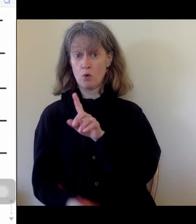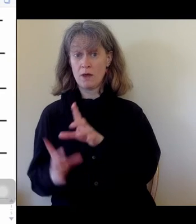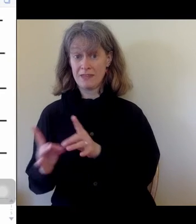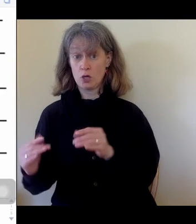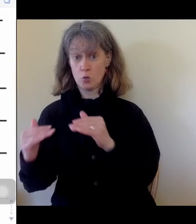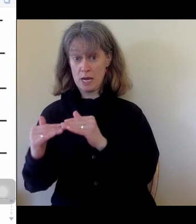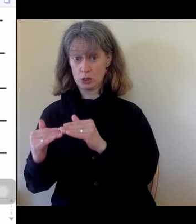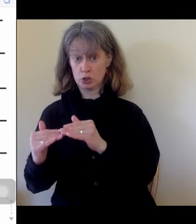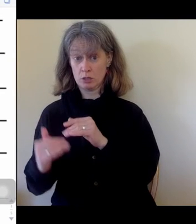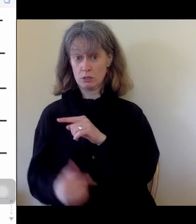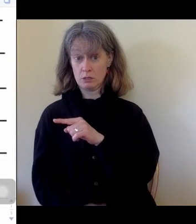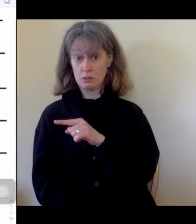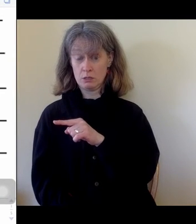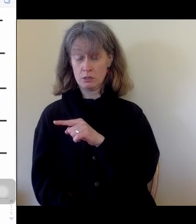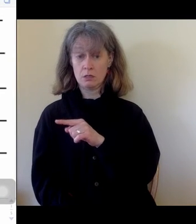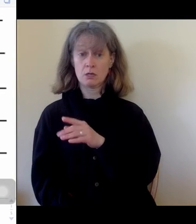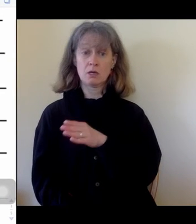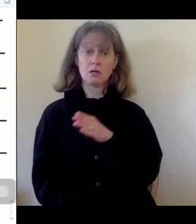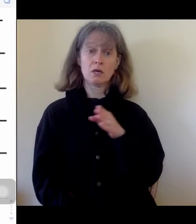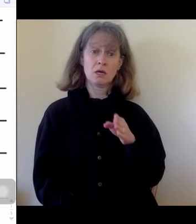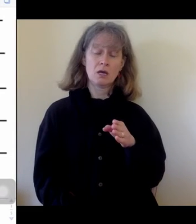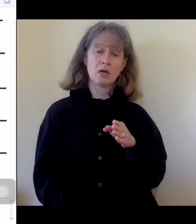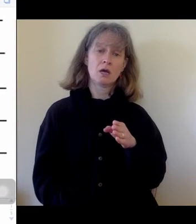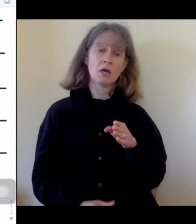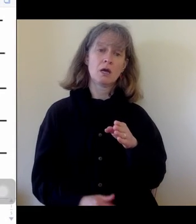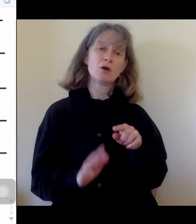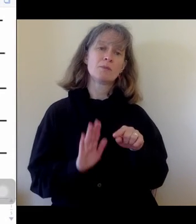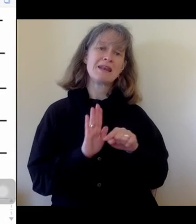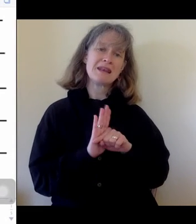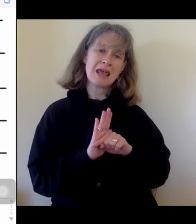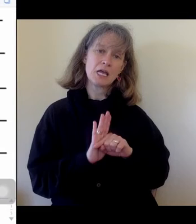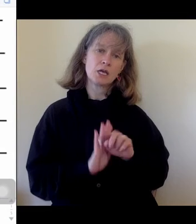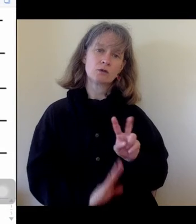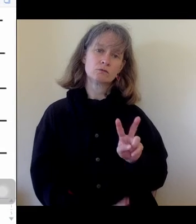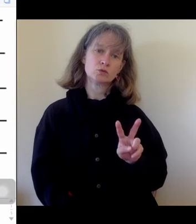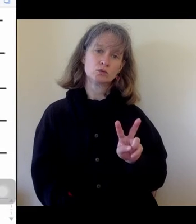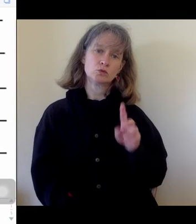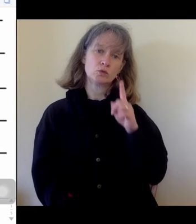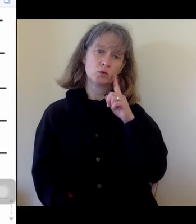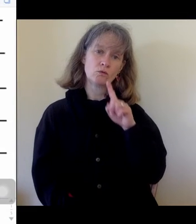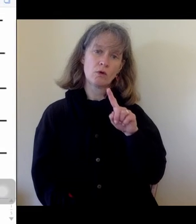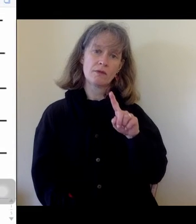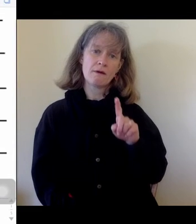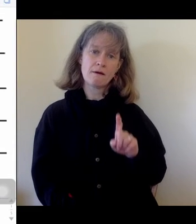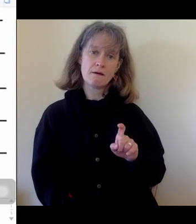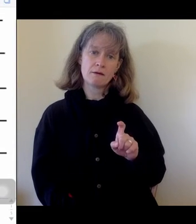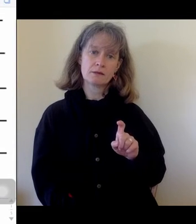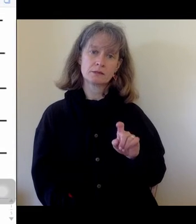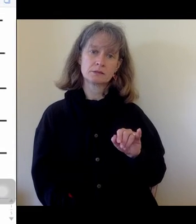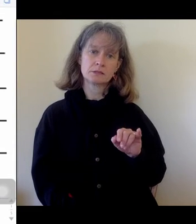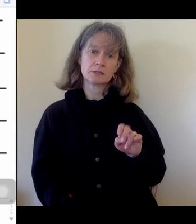equation, you're going to have -2 for your x-intercept.